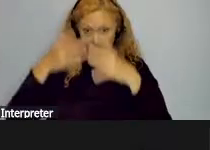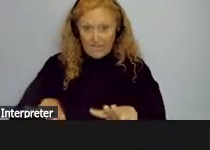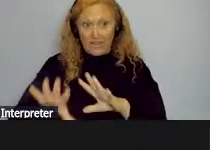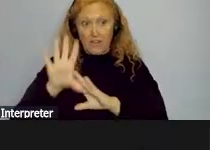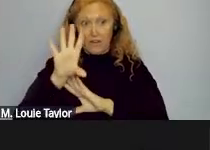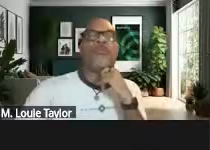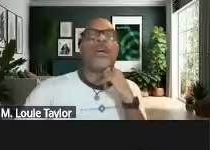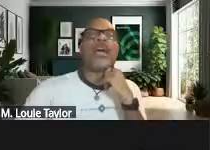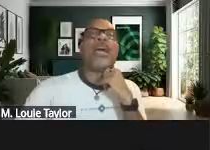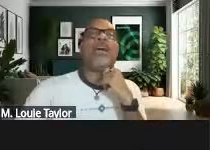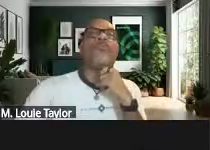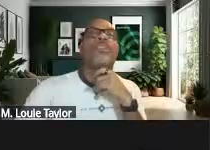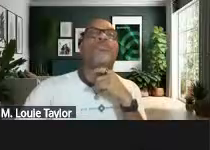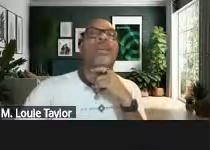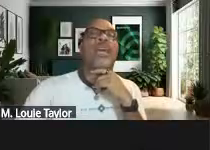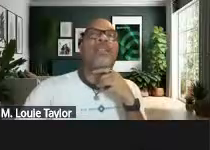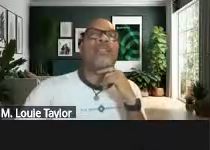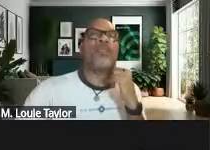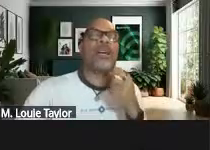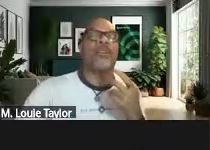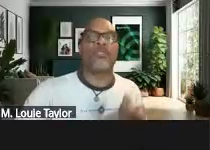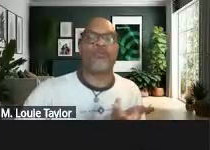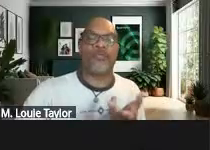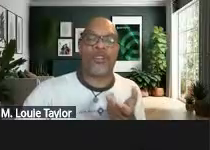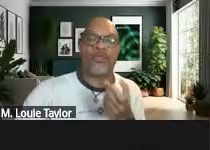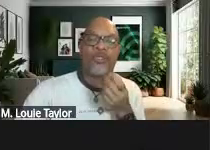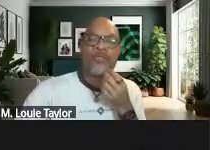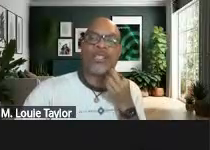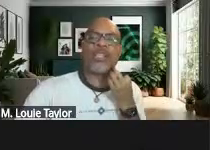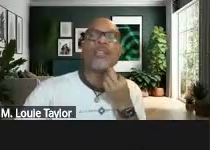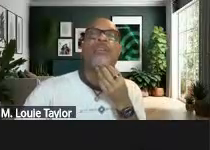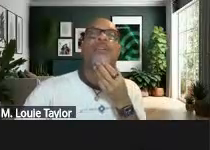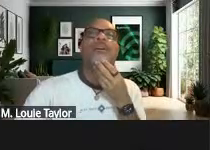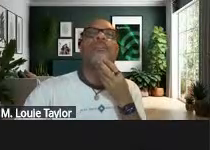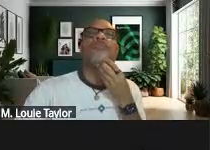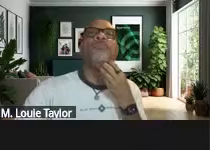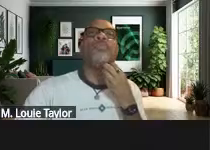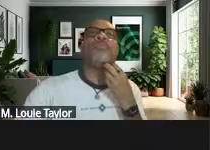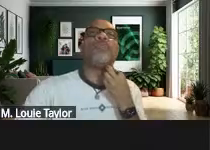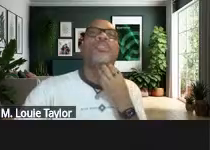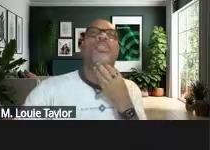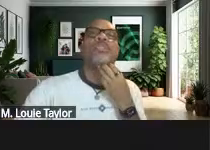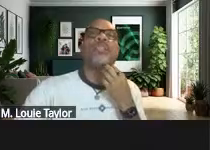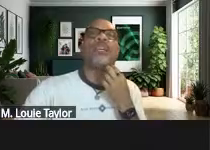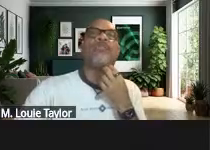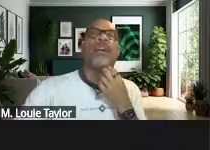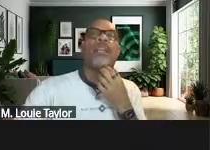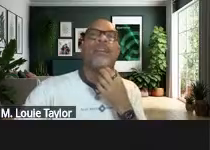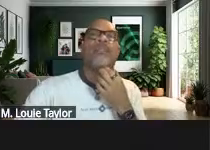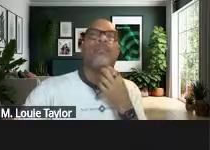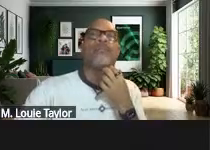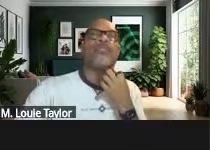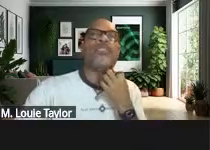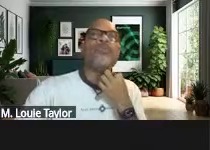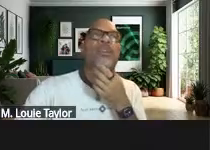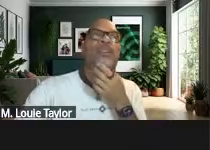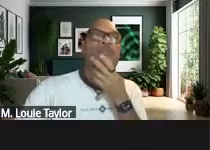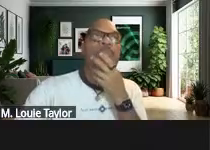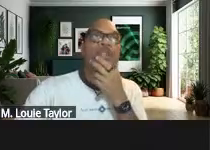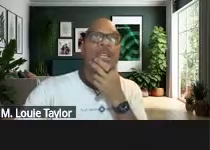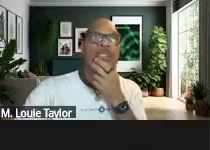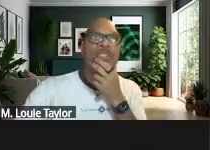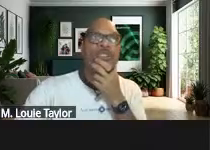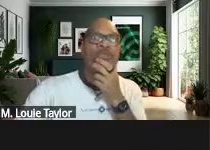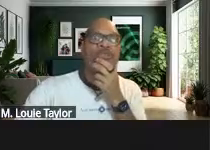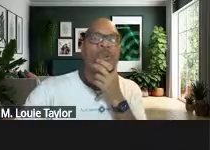And what you can do, and I don't know if all of you have done this, But this link right here, you can